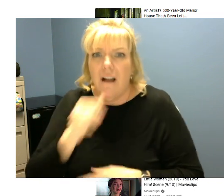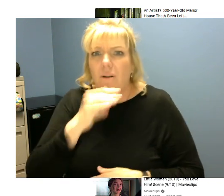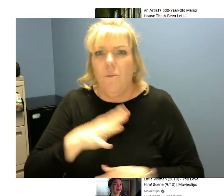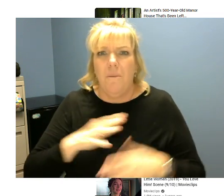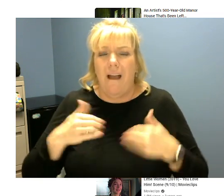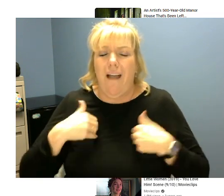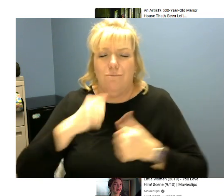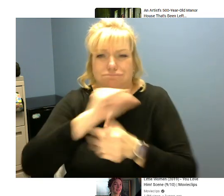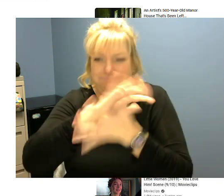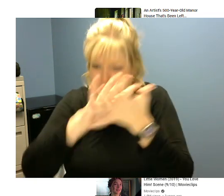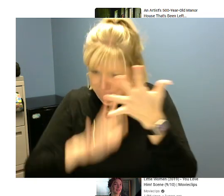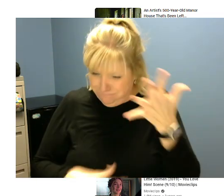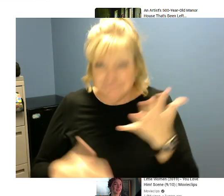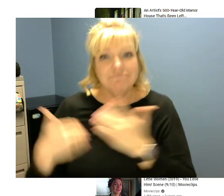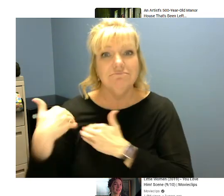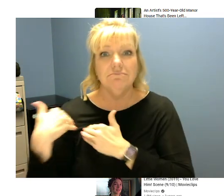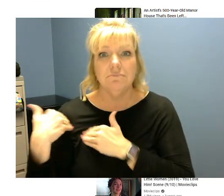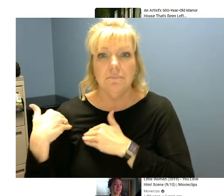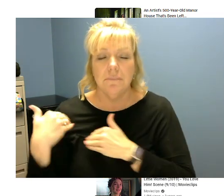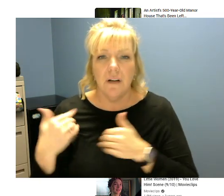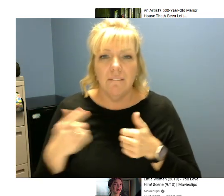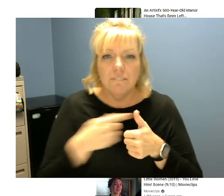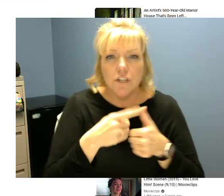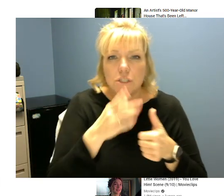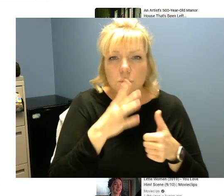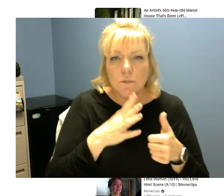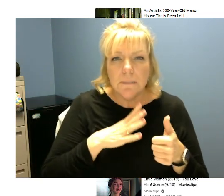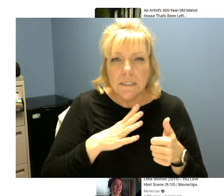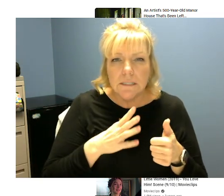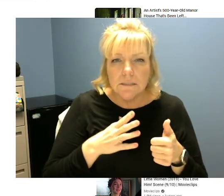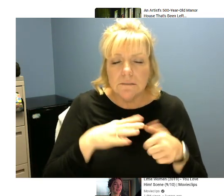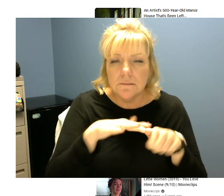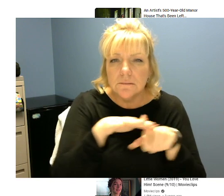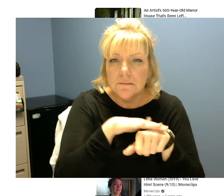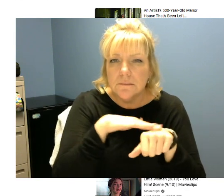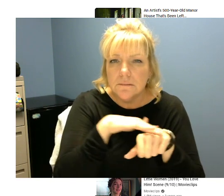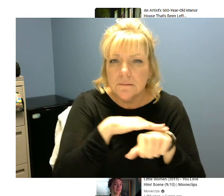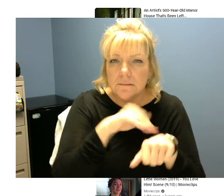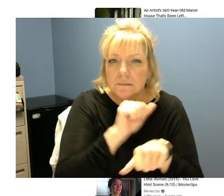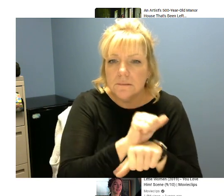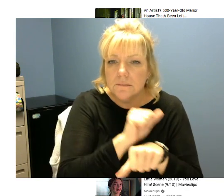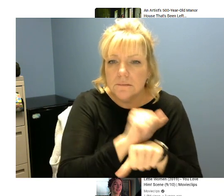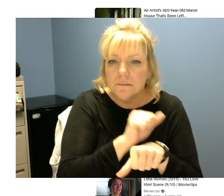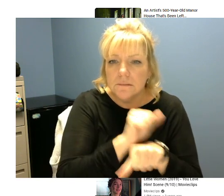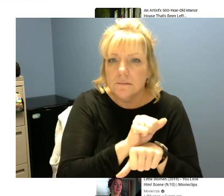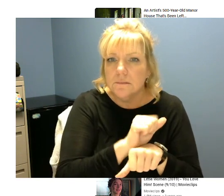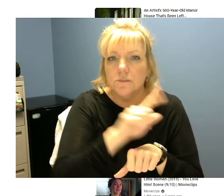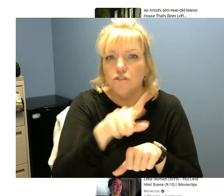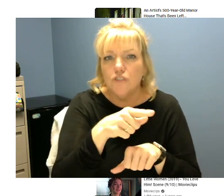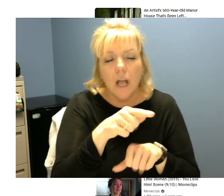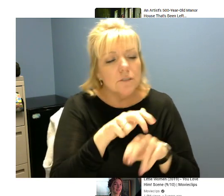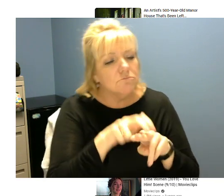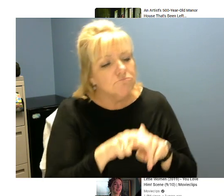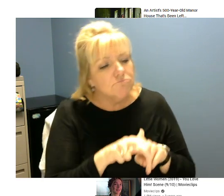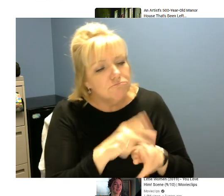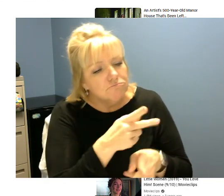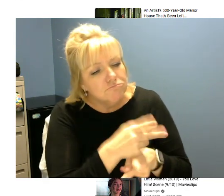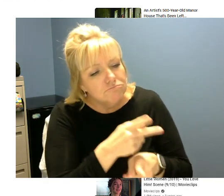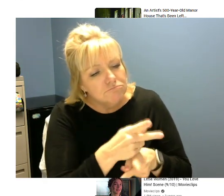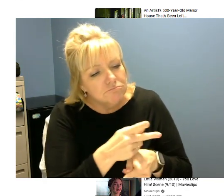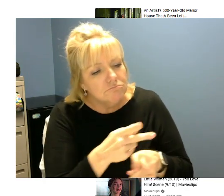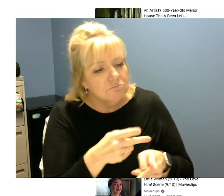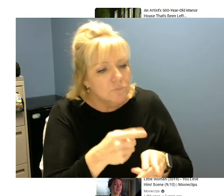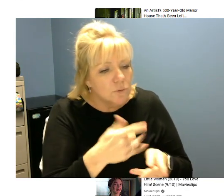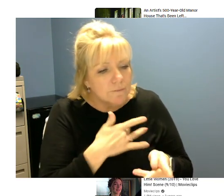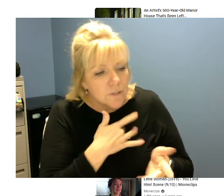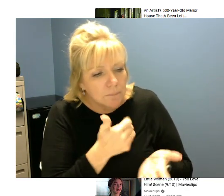all this stuff. Meanwhile, Louise May Alcott, not to diminish her service, but she's just sitting by bedsides making people feel